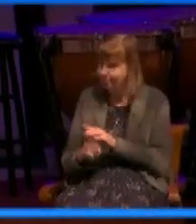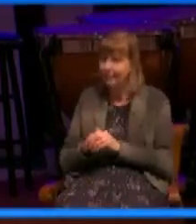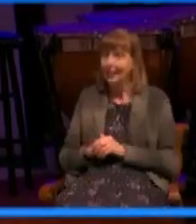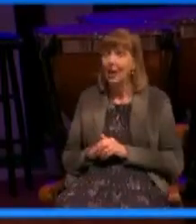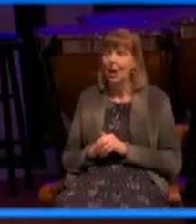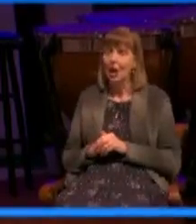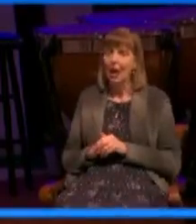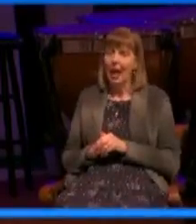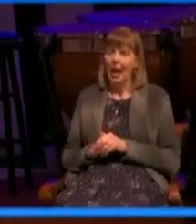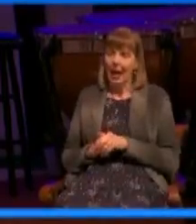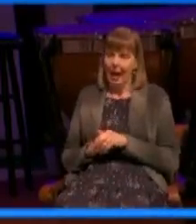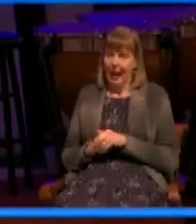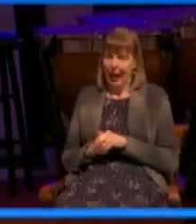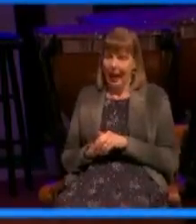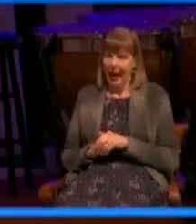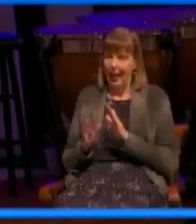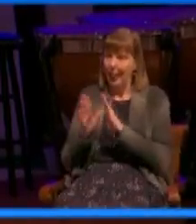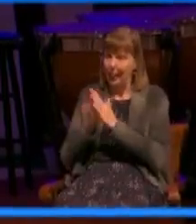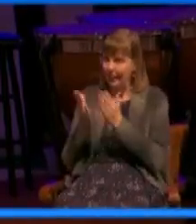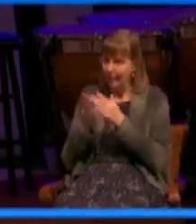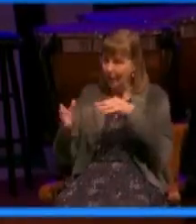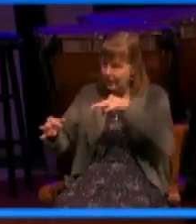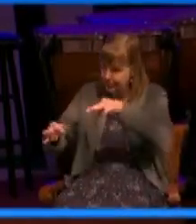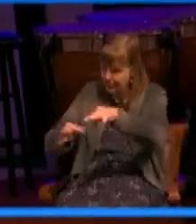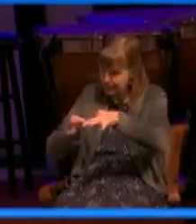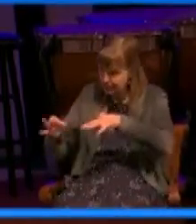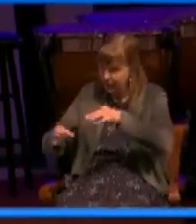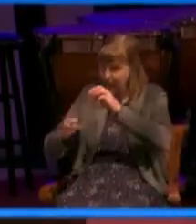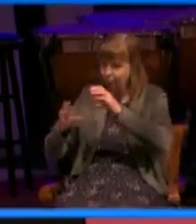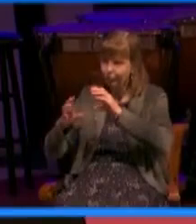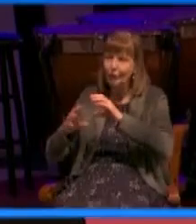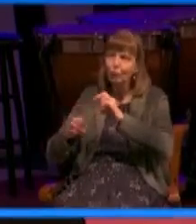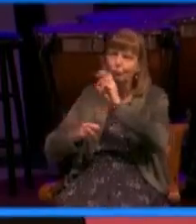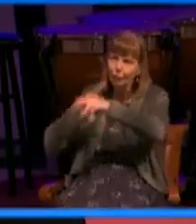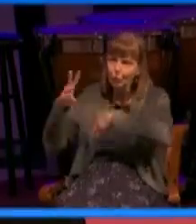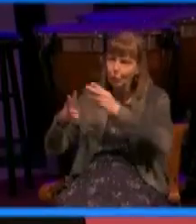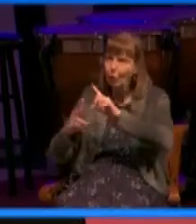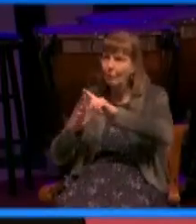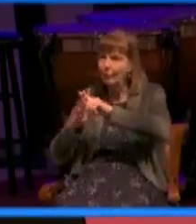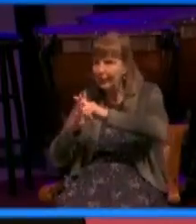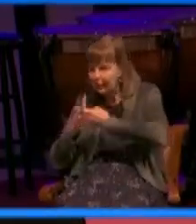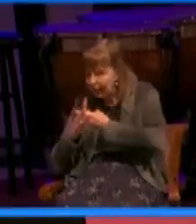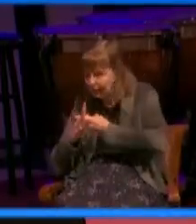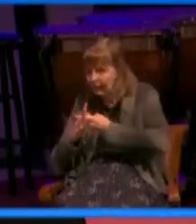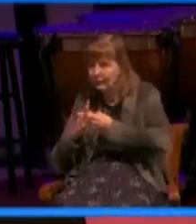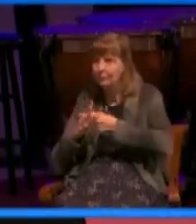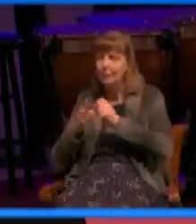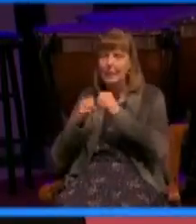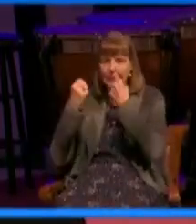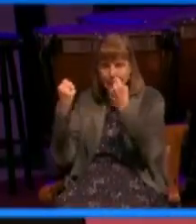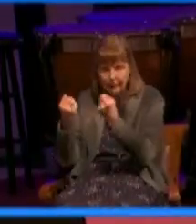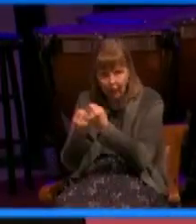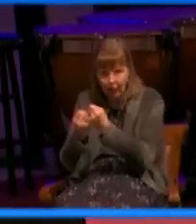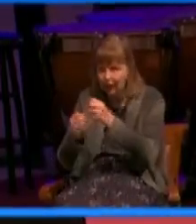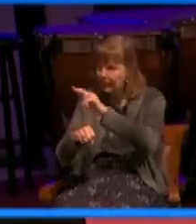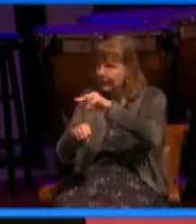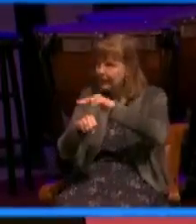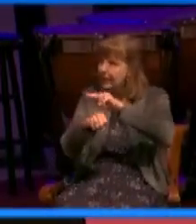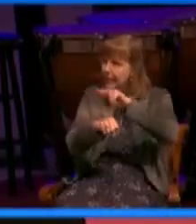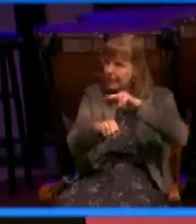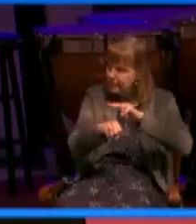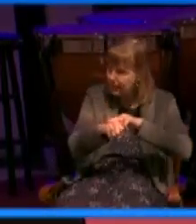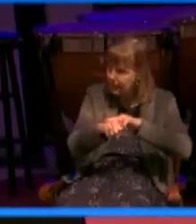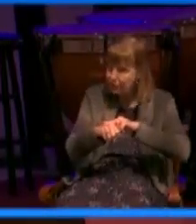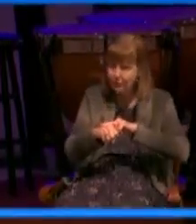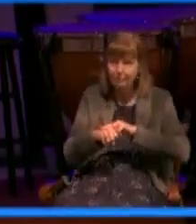the beginning of creation, the beginning of society, the beginning of nations. In this book, we find the introduction of sin. We find the